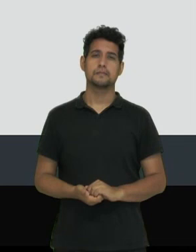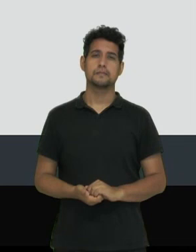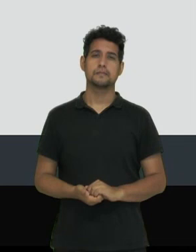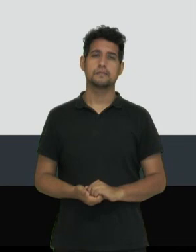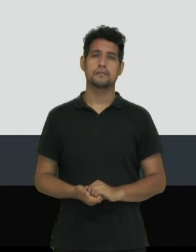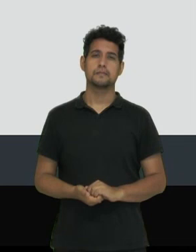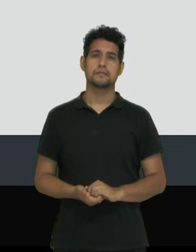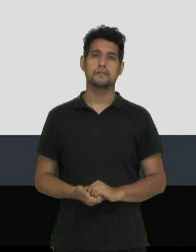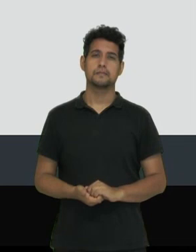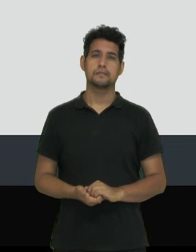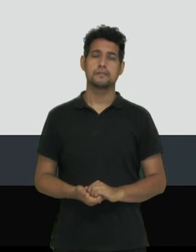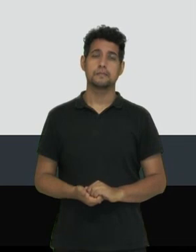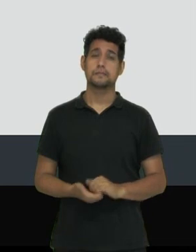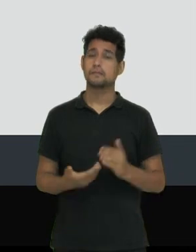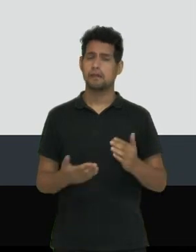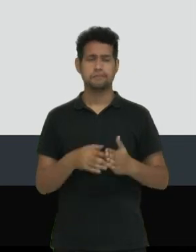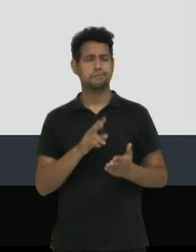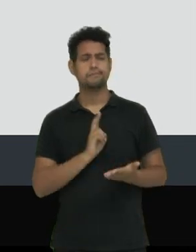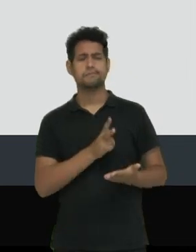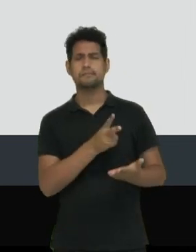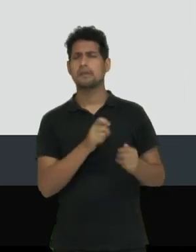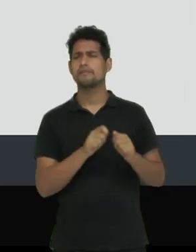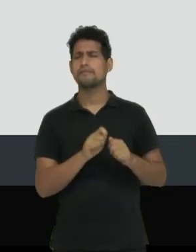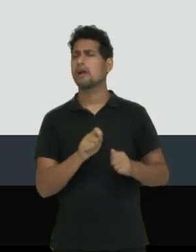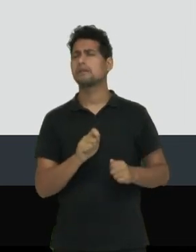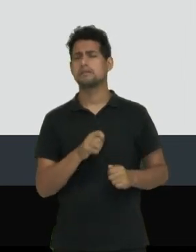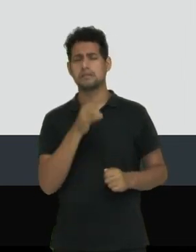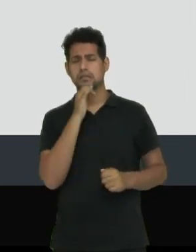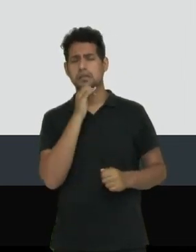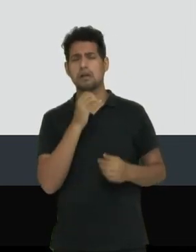I rarely go bird watching. Com que frequência